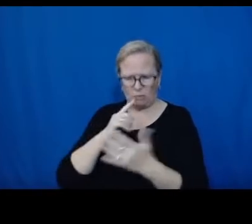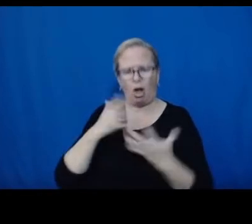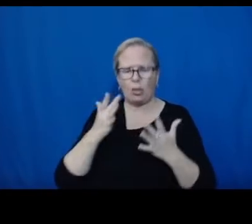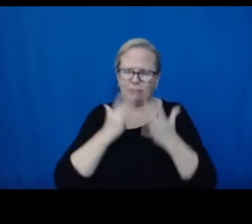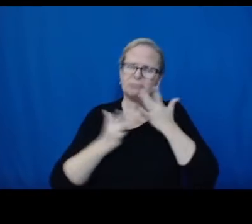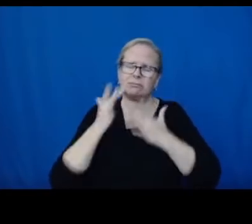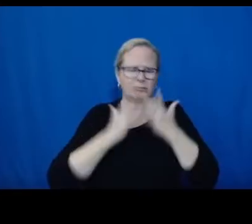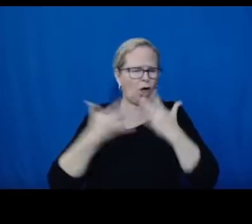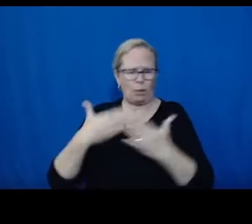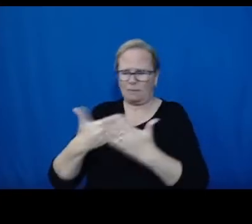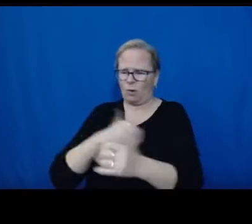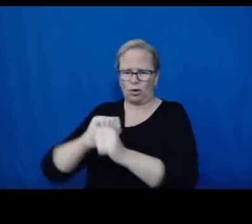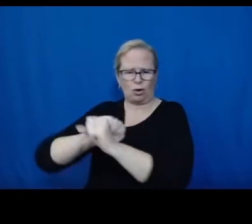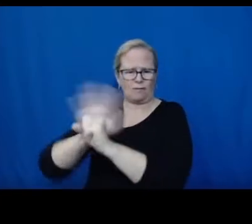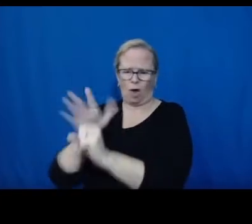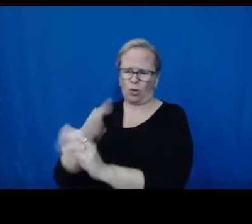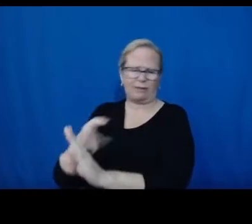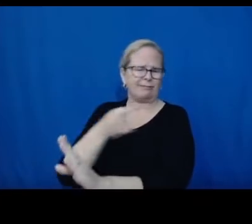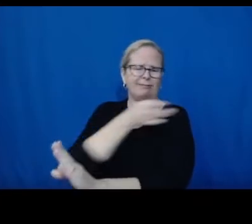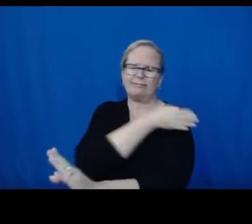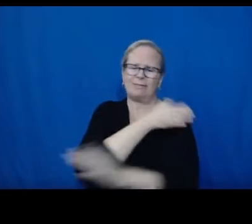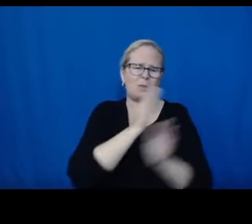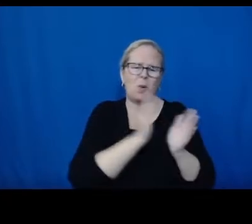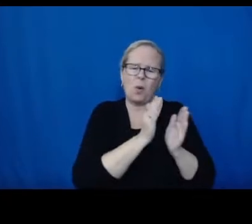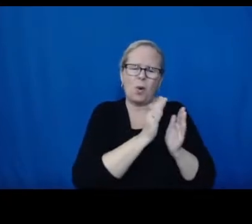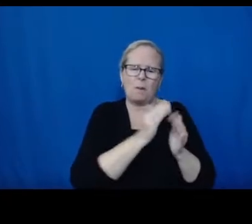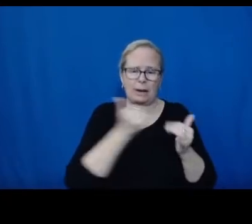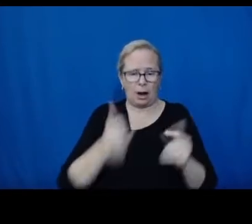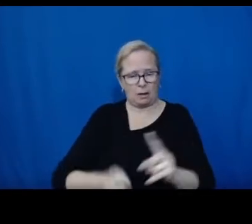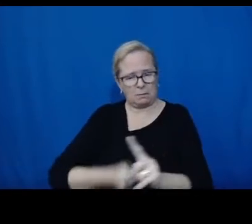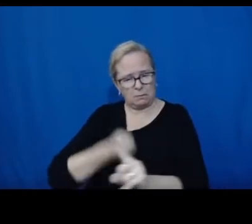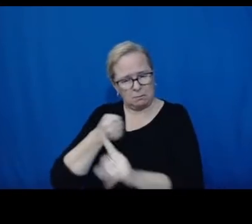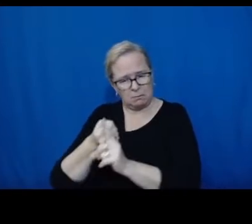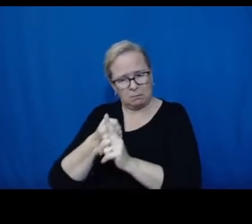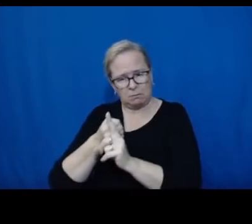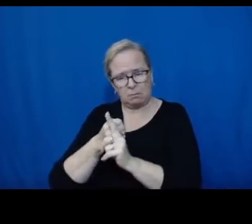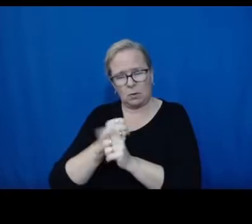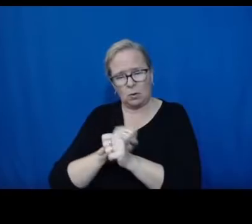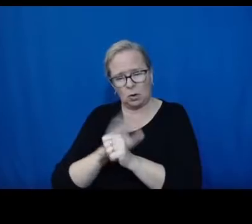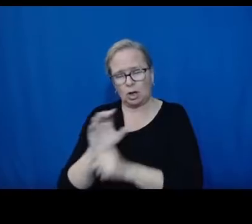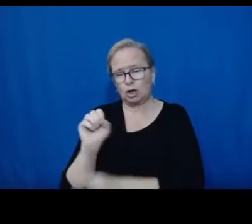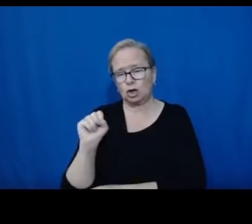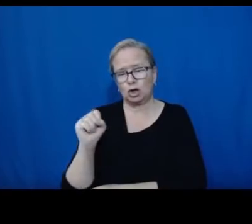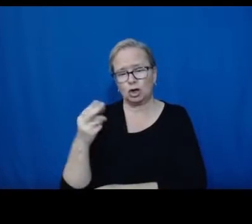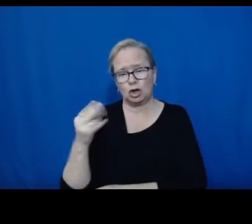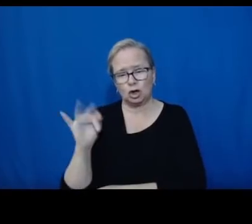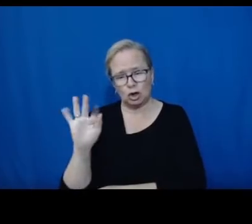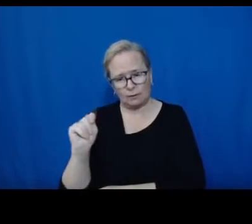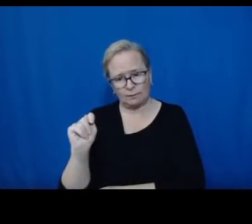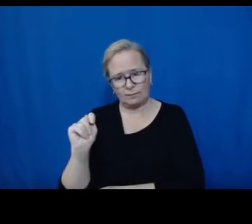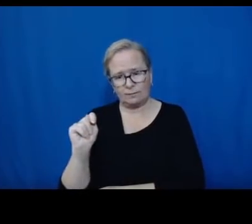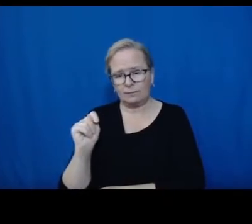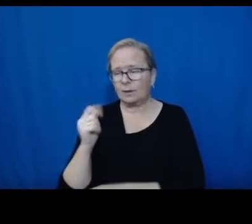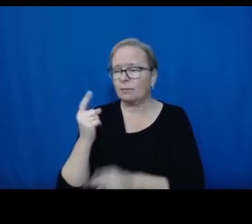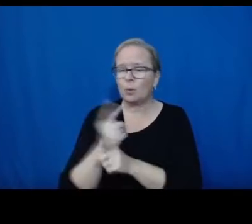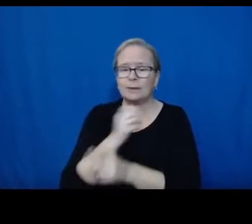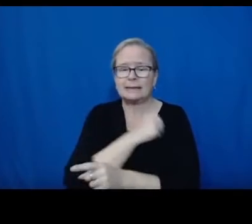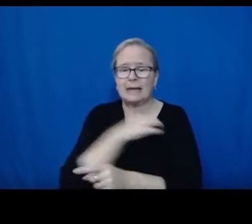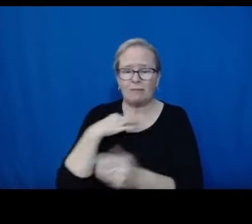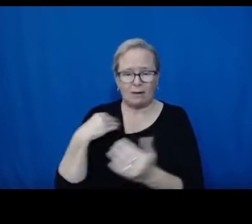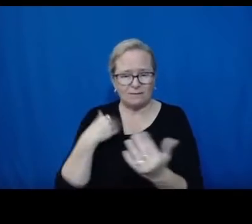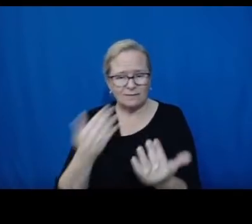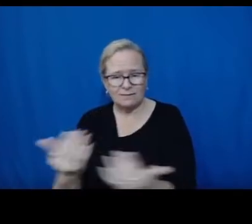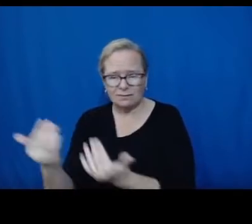is inpatient beds close, shifts go uncovered. You have, you know, LPNs and healthcare workers kind of doing tasks that would not be in their